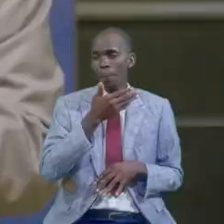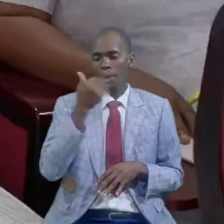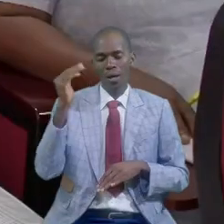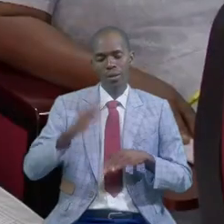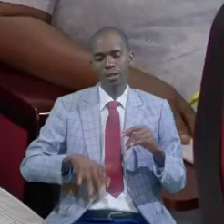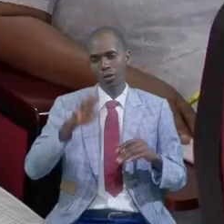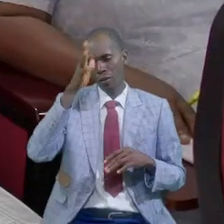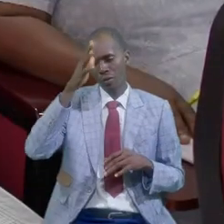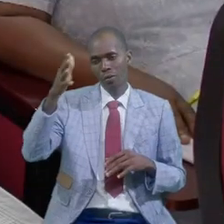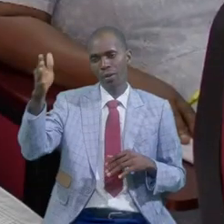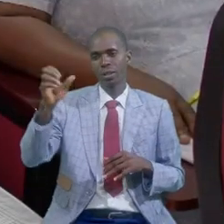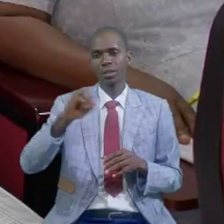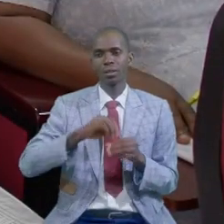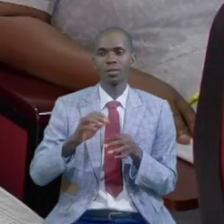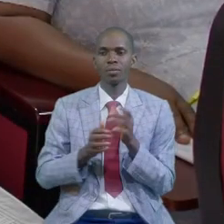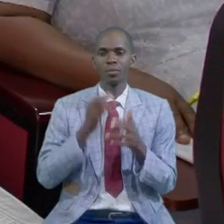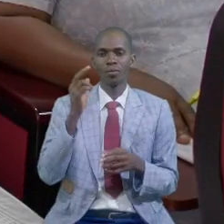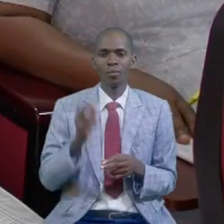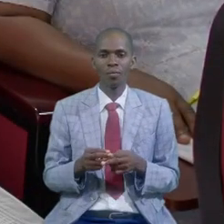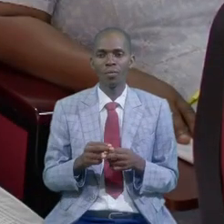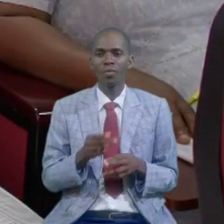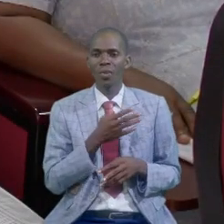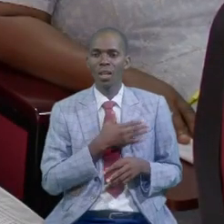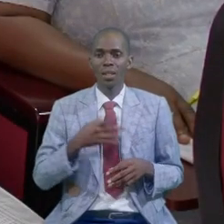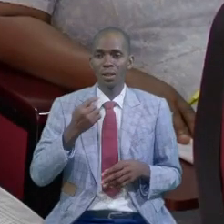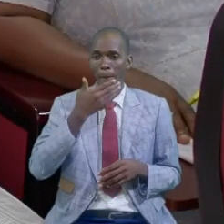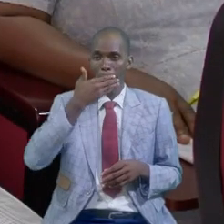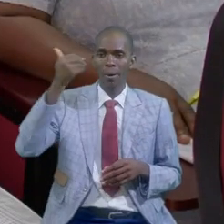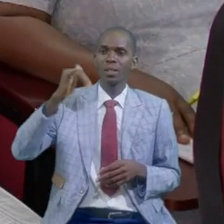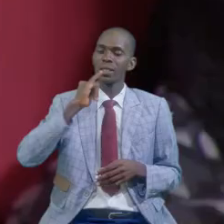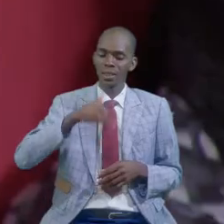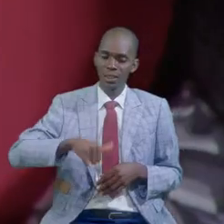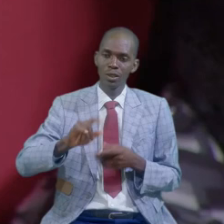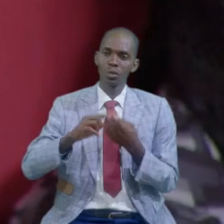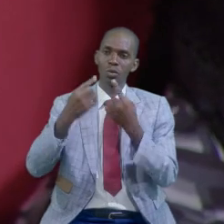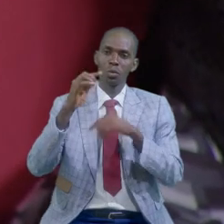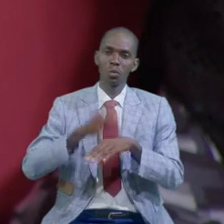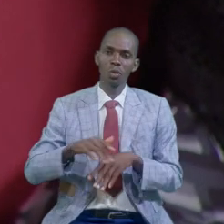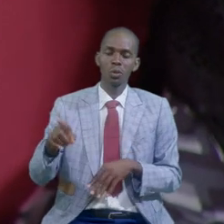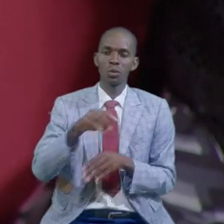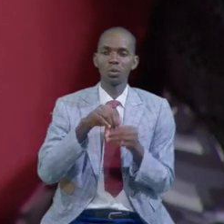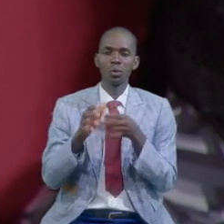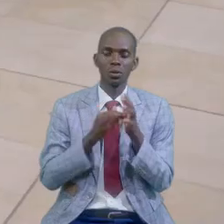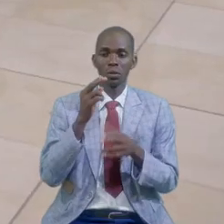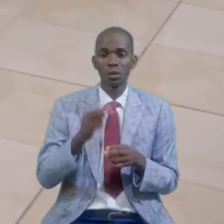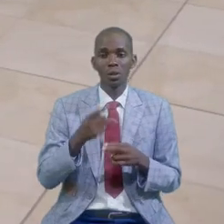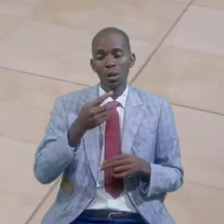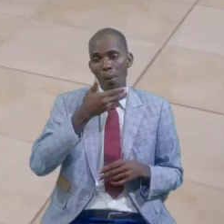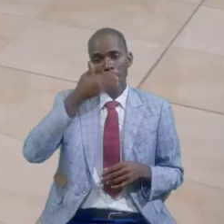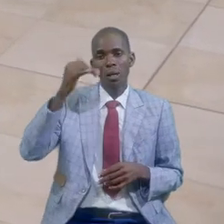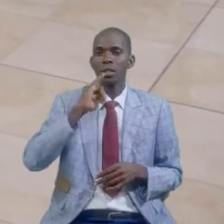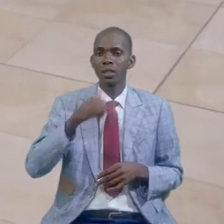fathers. Yeah. And the best is still to come. Yeah. I said the best is still to